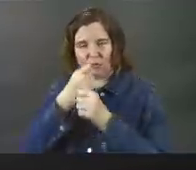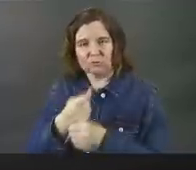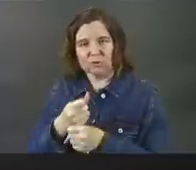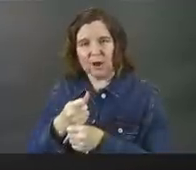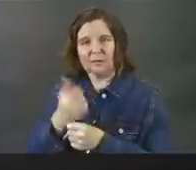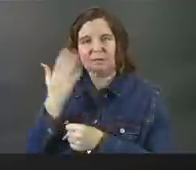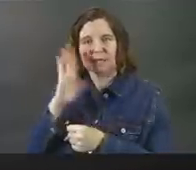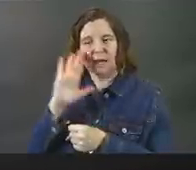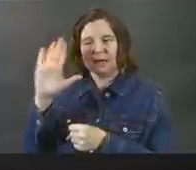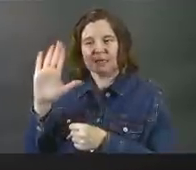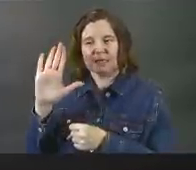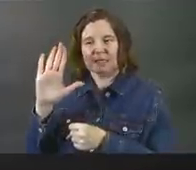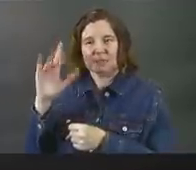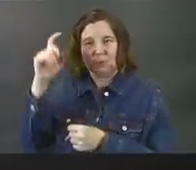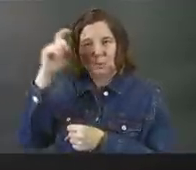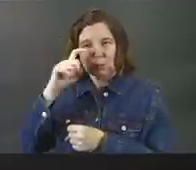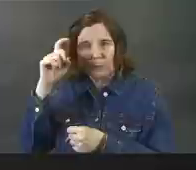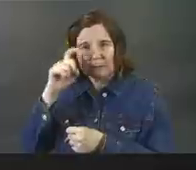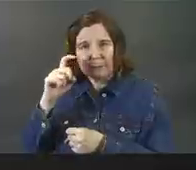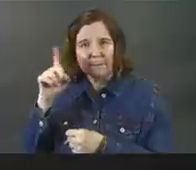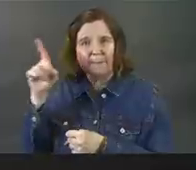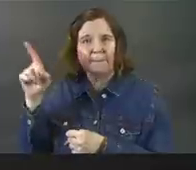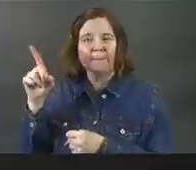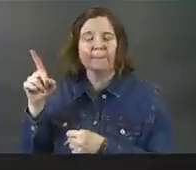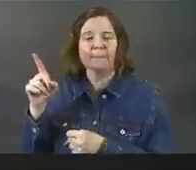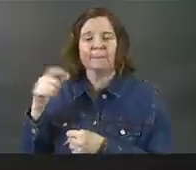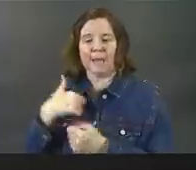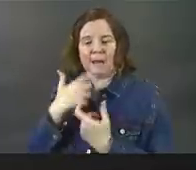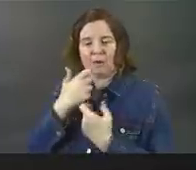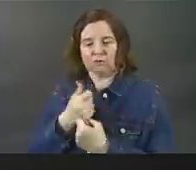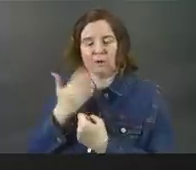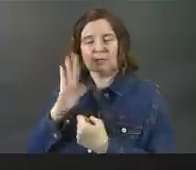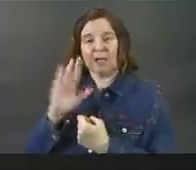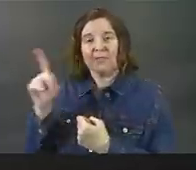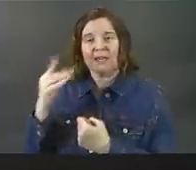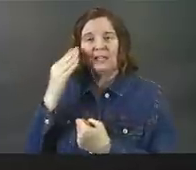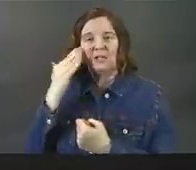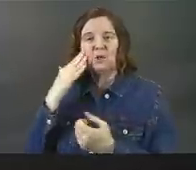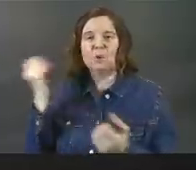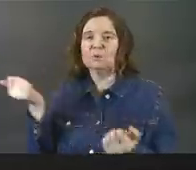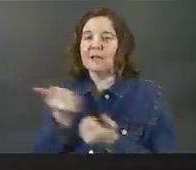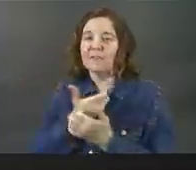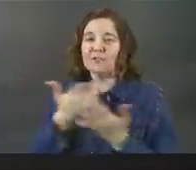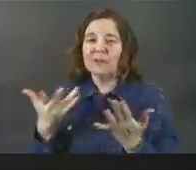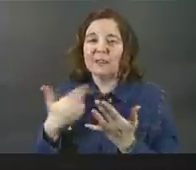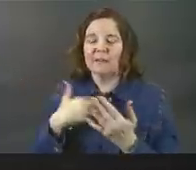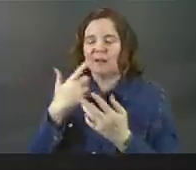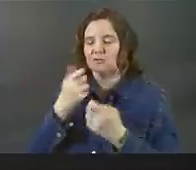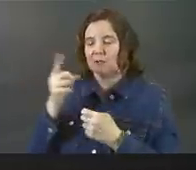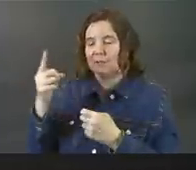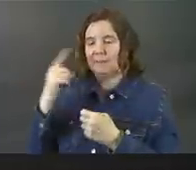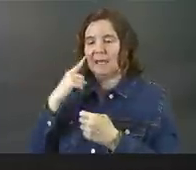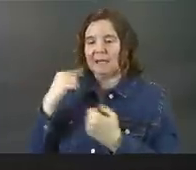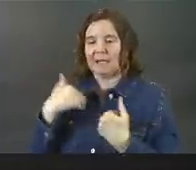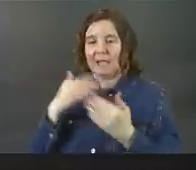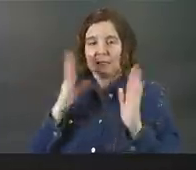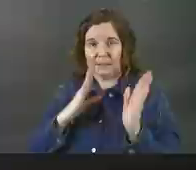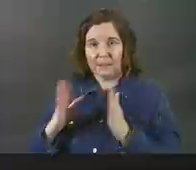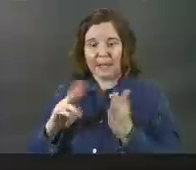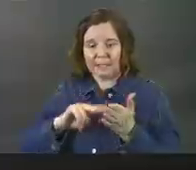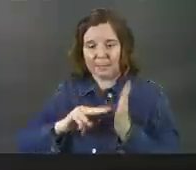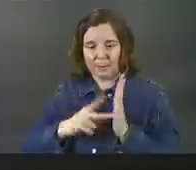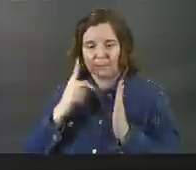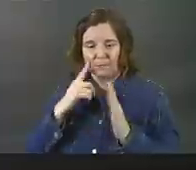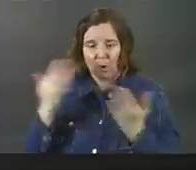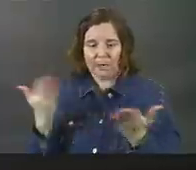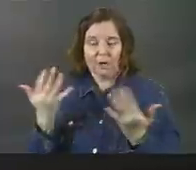trust God in his ultimate wisdom. And I trust God in that he knows everything. And I trust him that he's got plans and